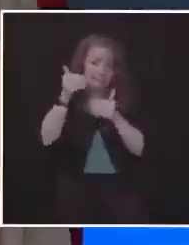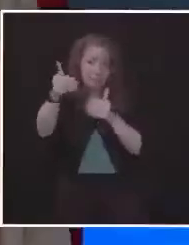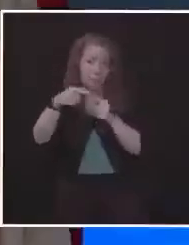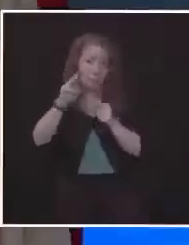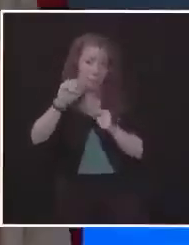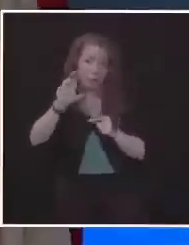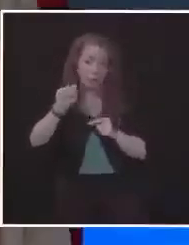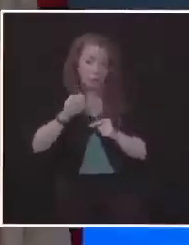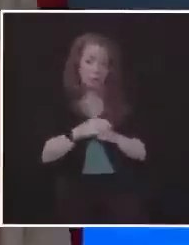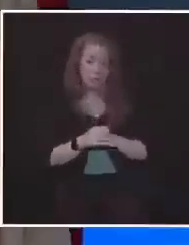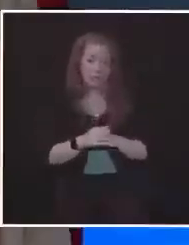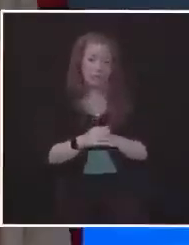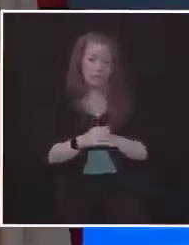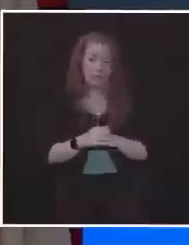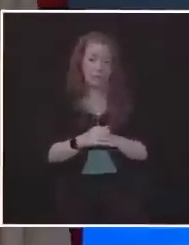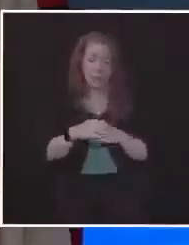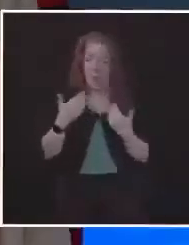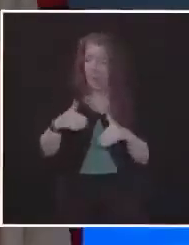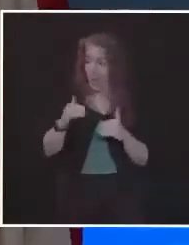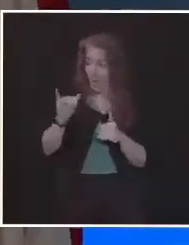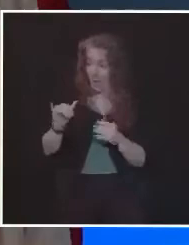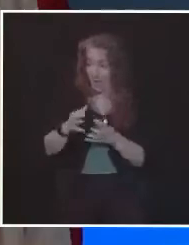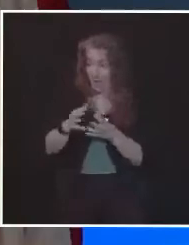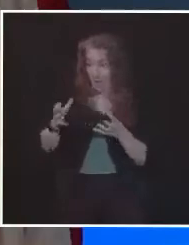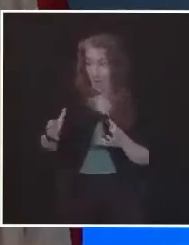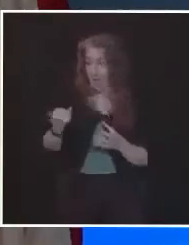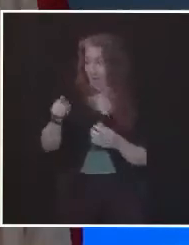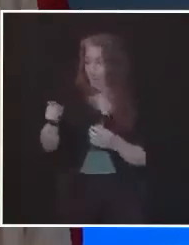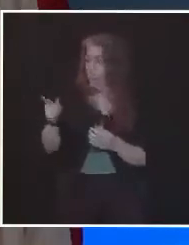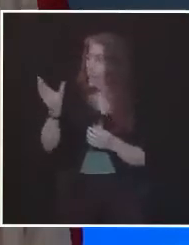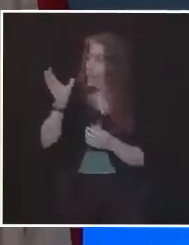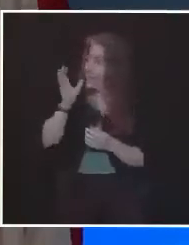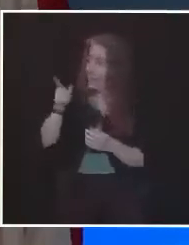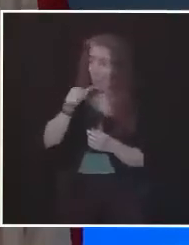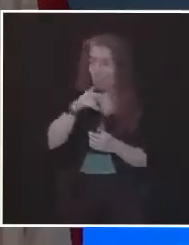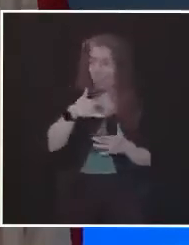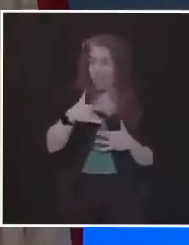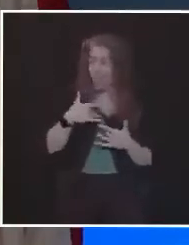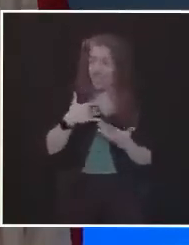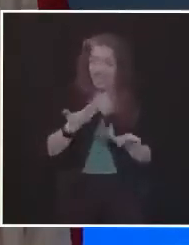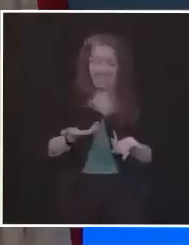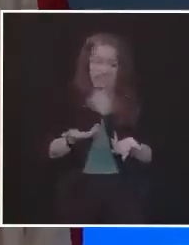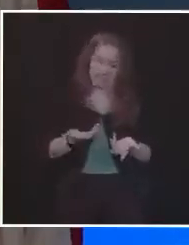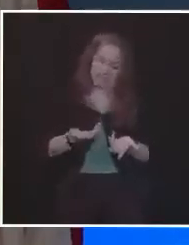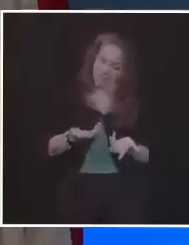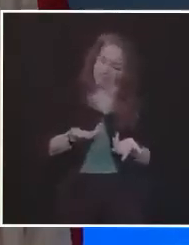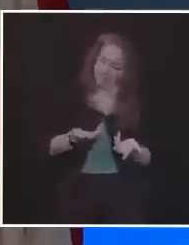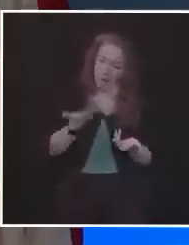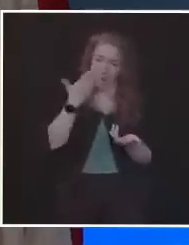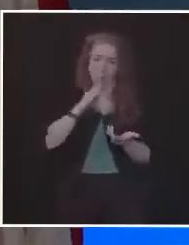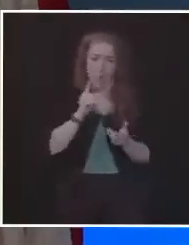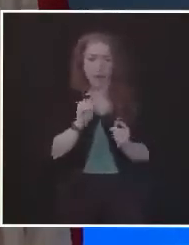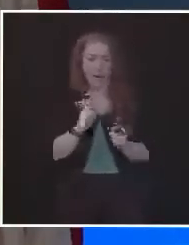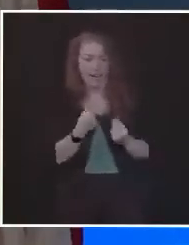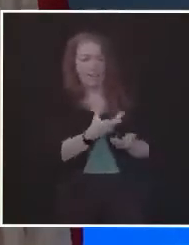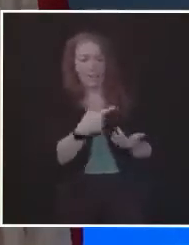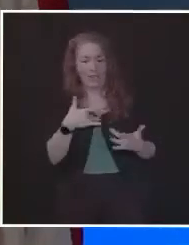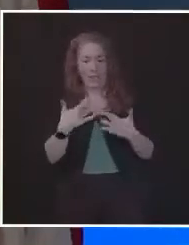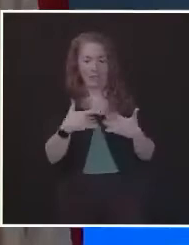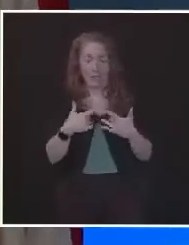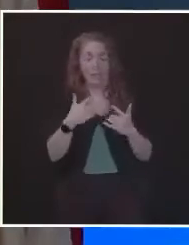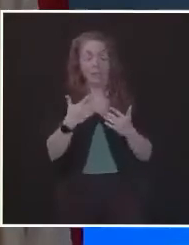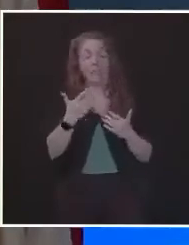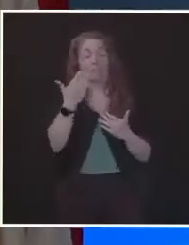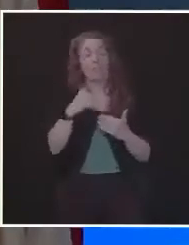Wow, that's a lot. If it doesn't get you excited, I don't know what does. This next question is for Jim, and it's got a couple of follow-on parts to